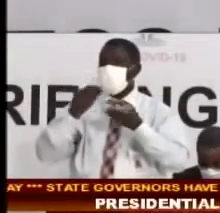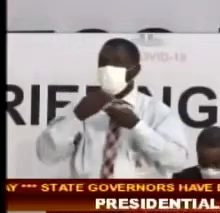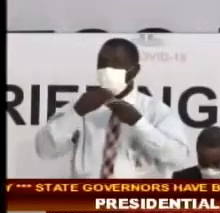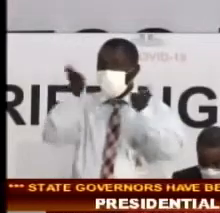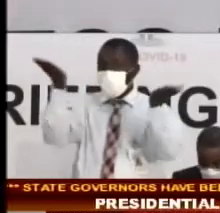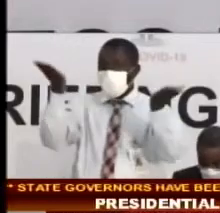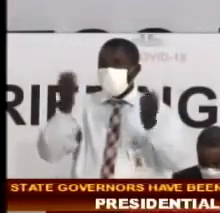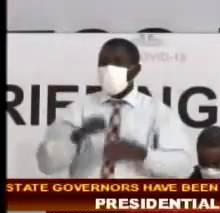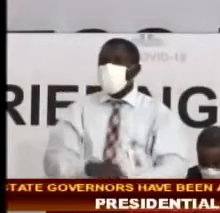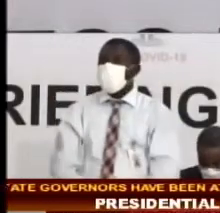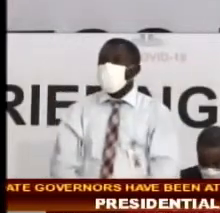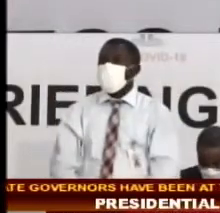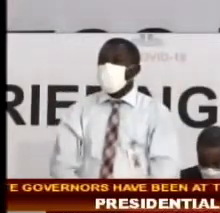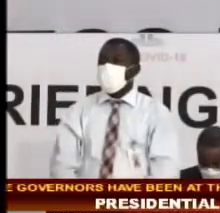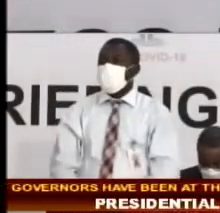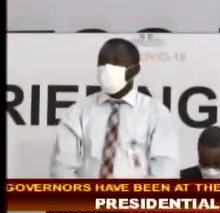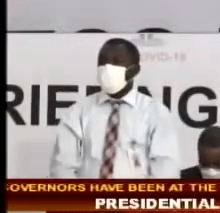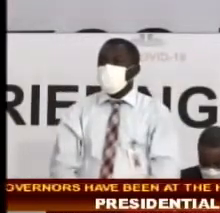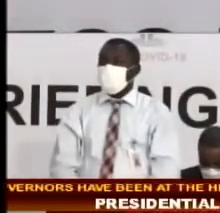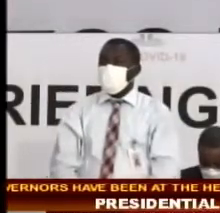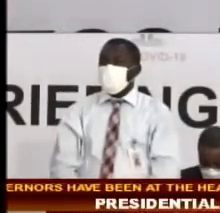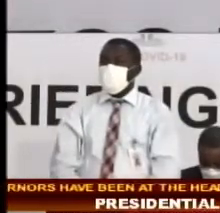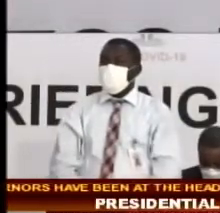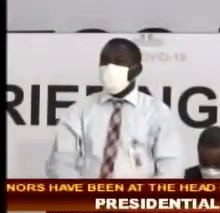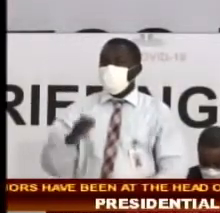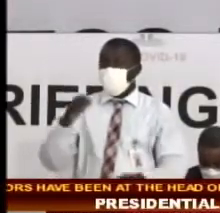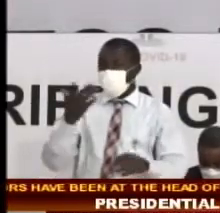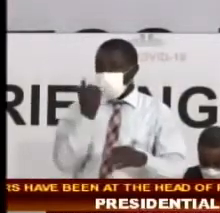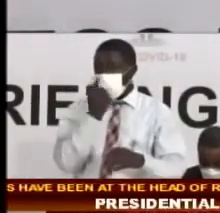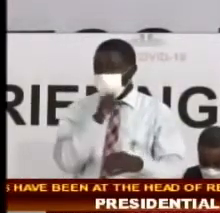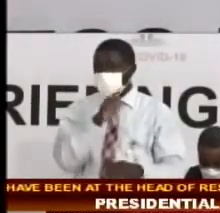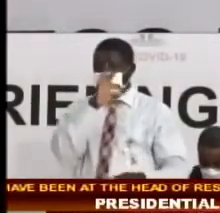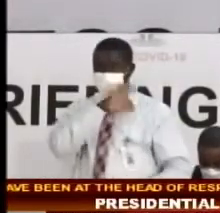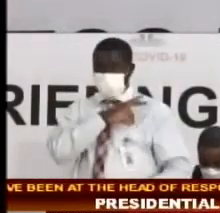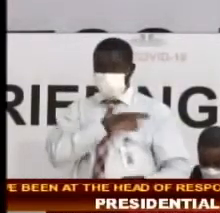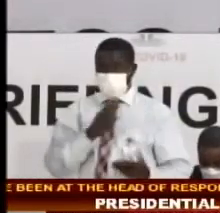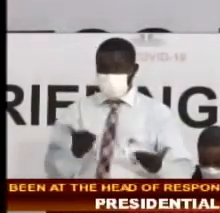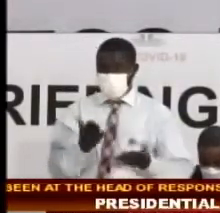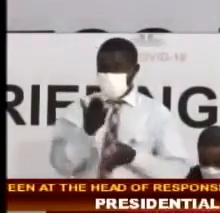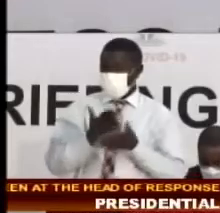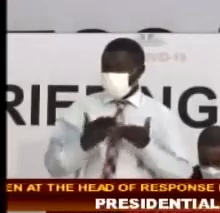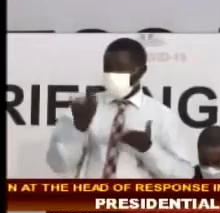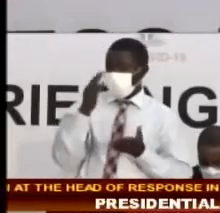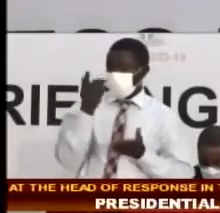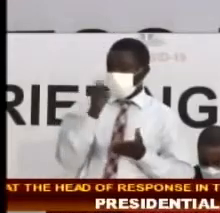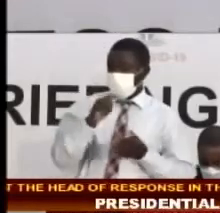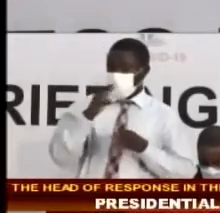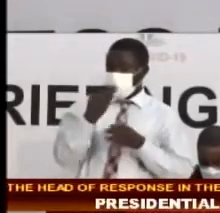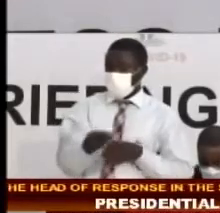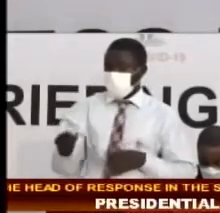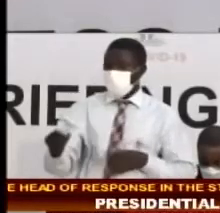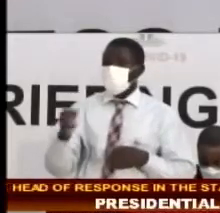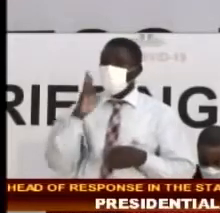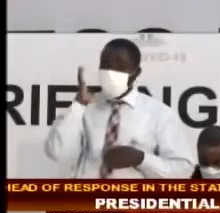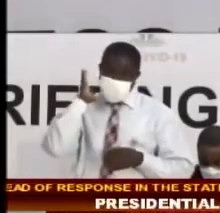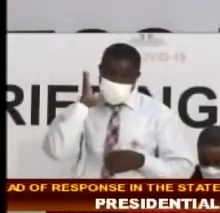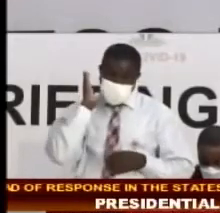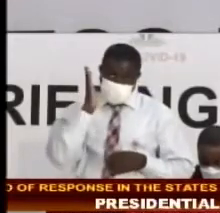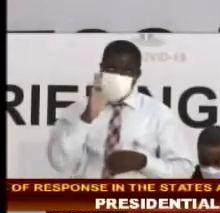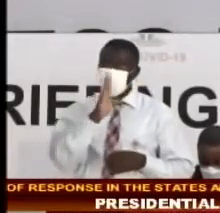IECs. The advantage here is that some of these materials can also be disseminated to Nigerians